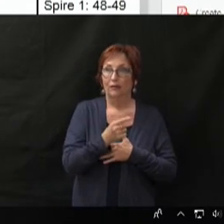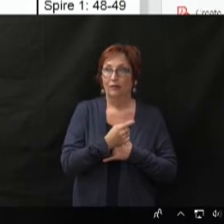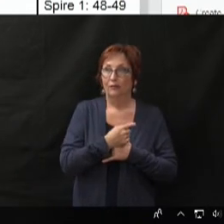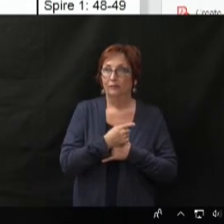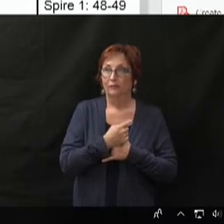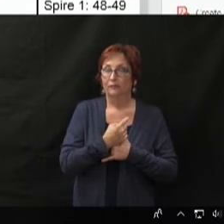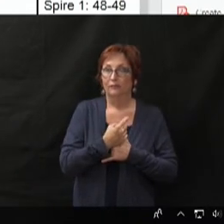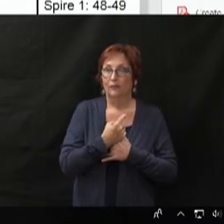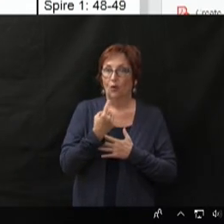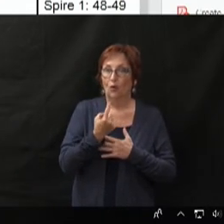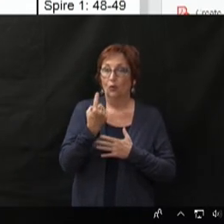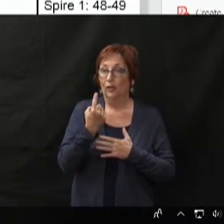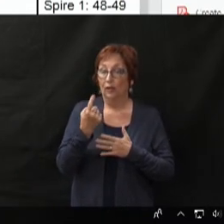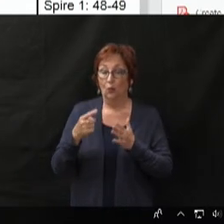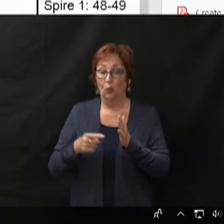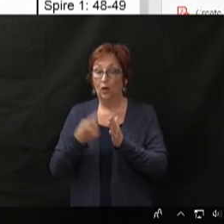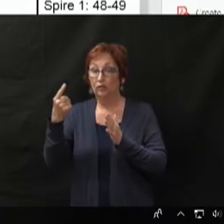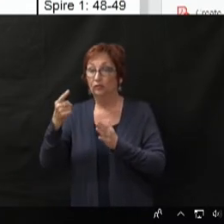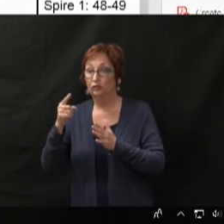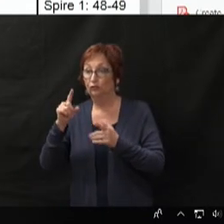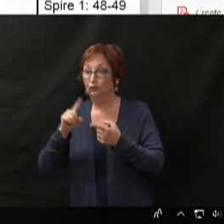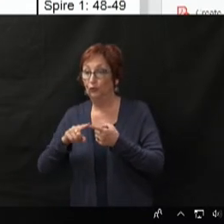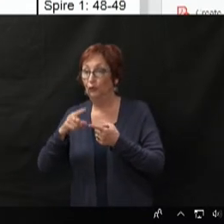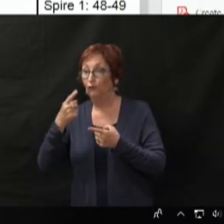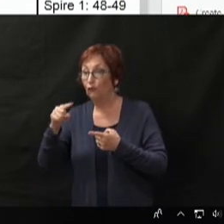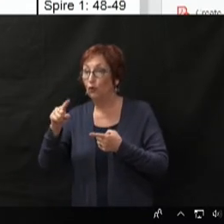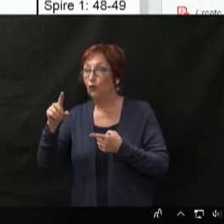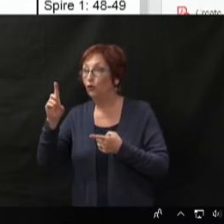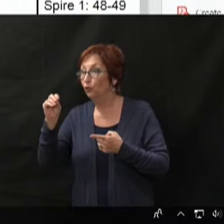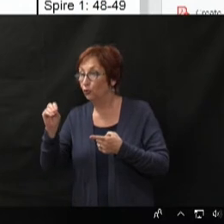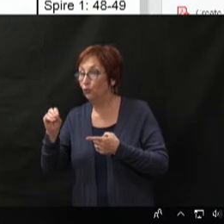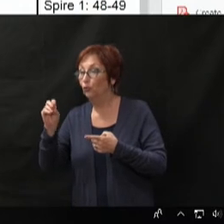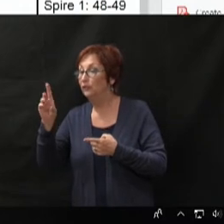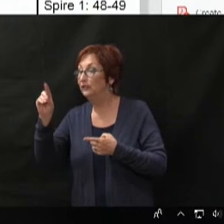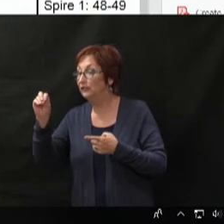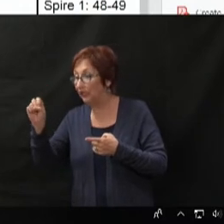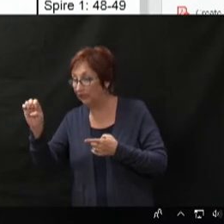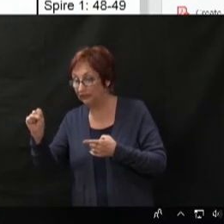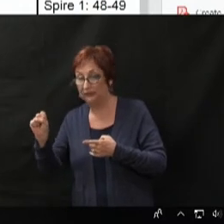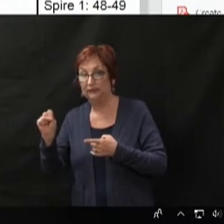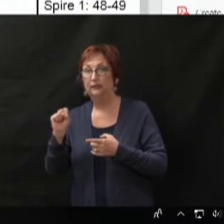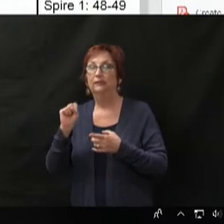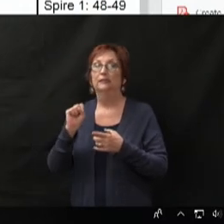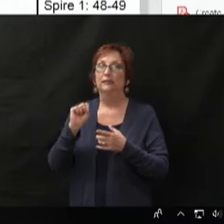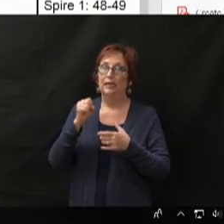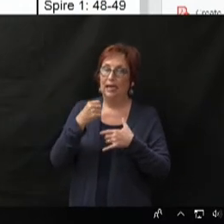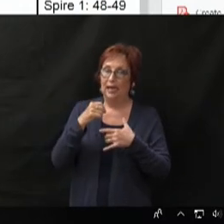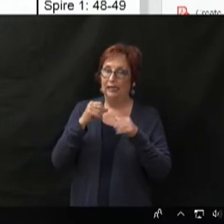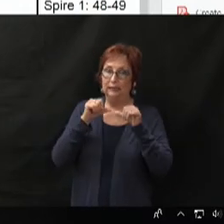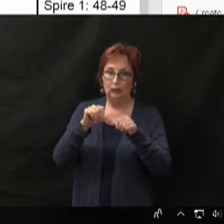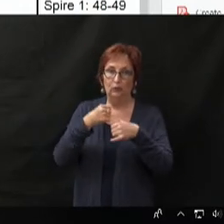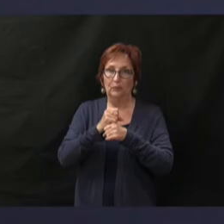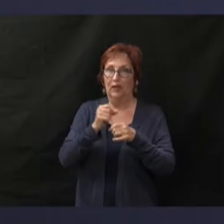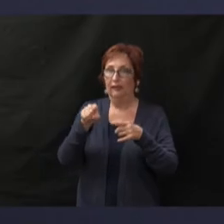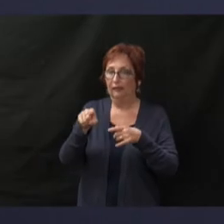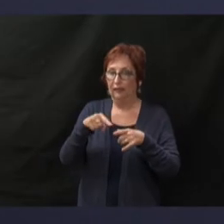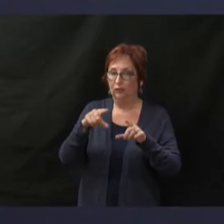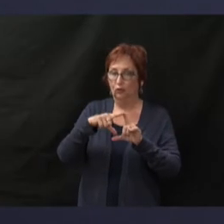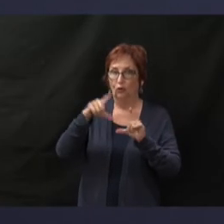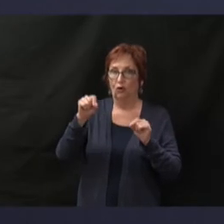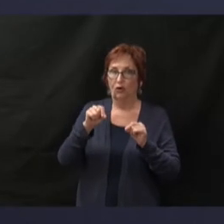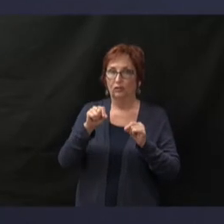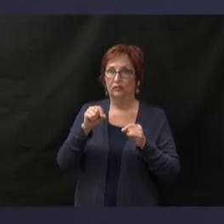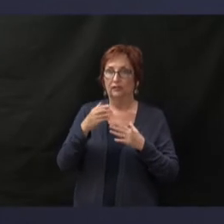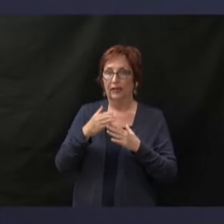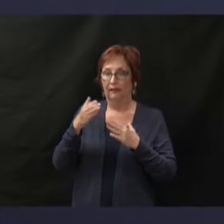and does. So I just keep making these cards. I keep adding to them. And then at the end, after I've